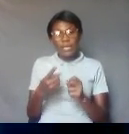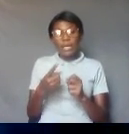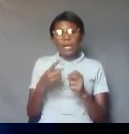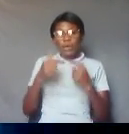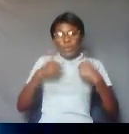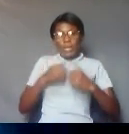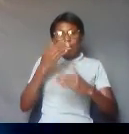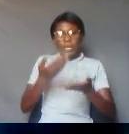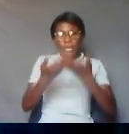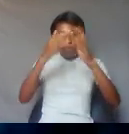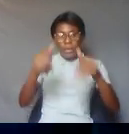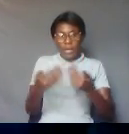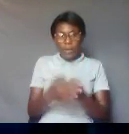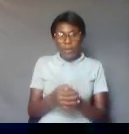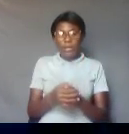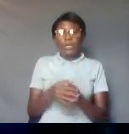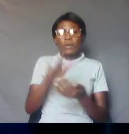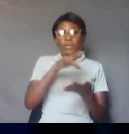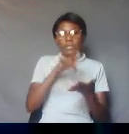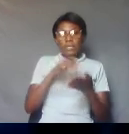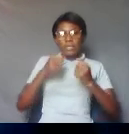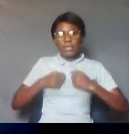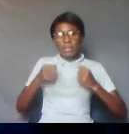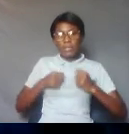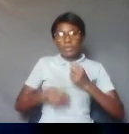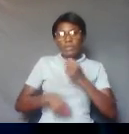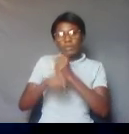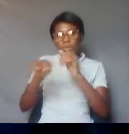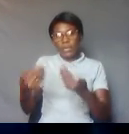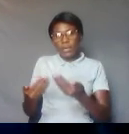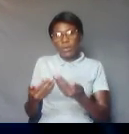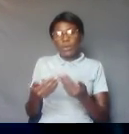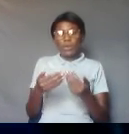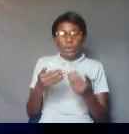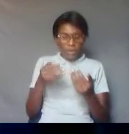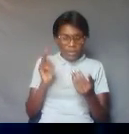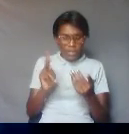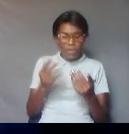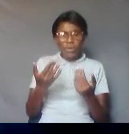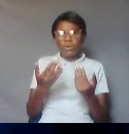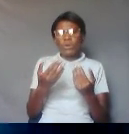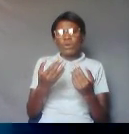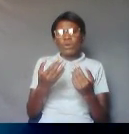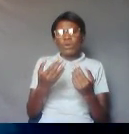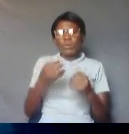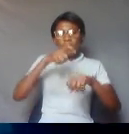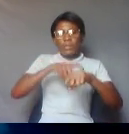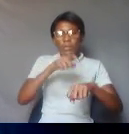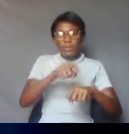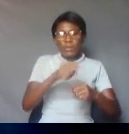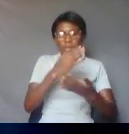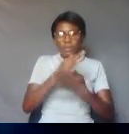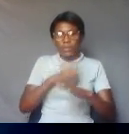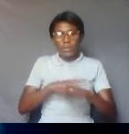support these actions. And at times it might not need directly us to be a part, but maybe a referral to a person